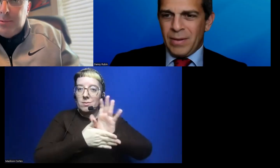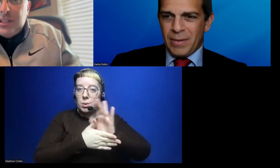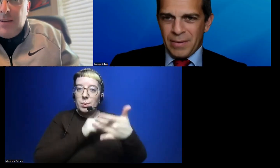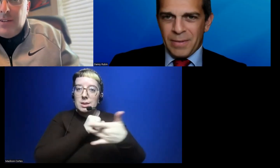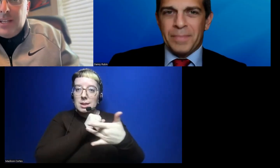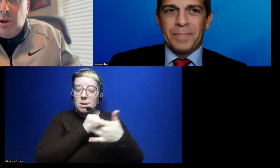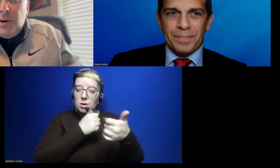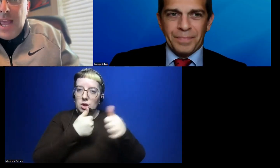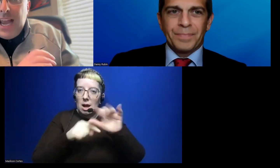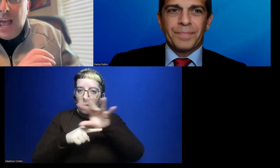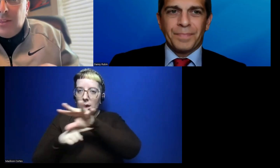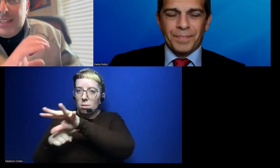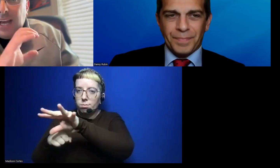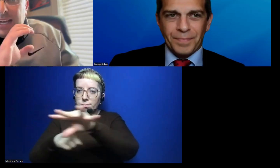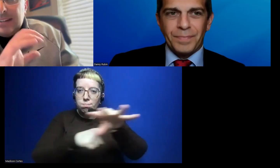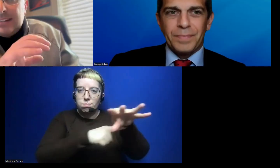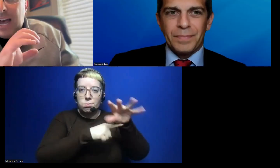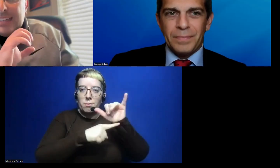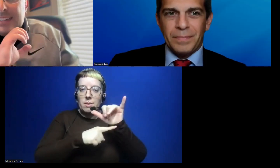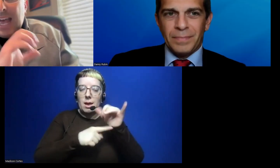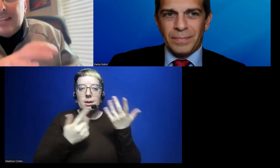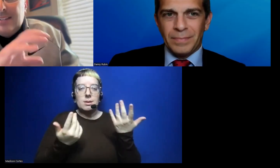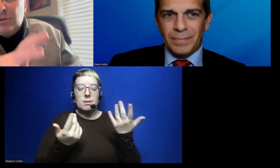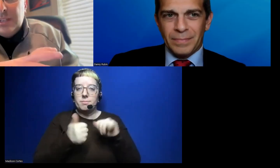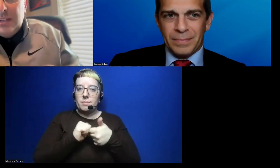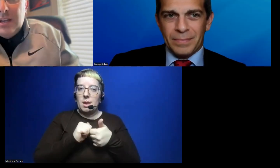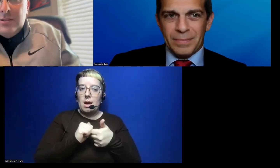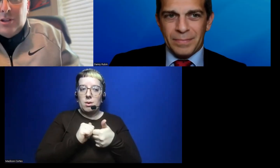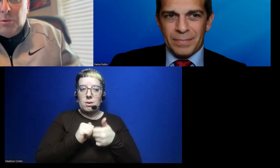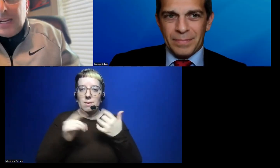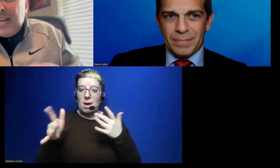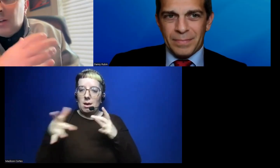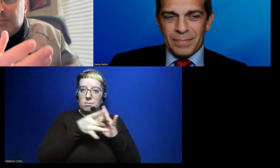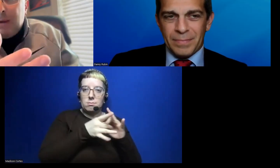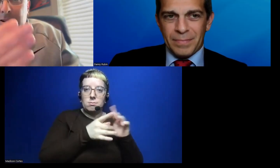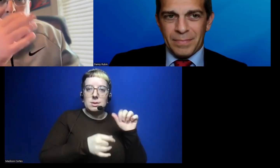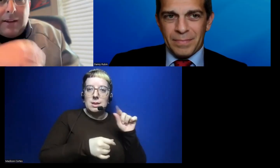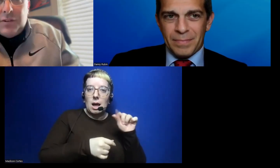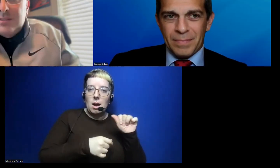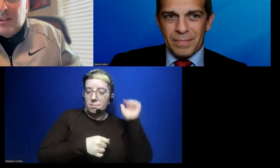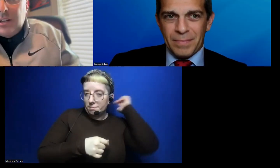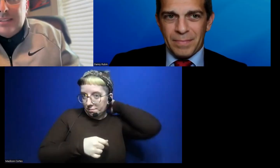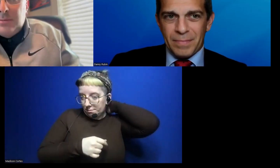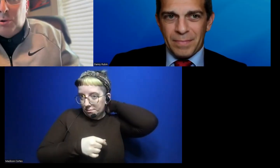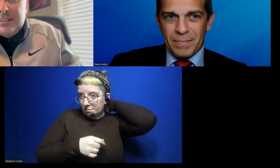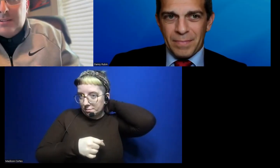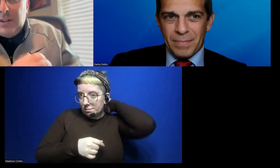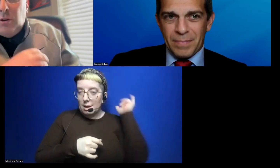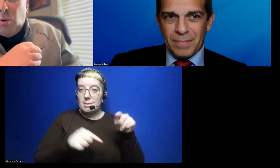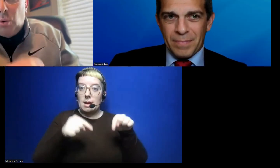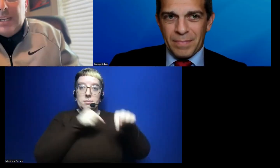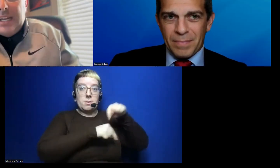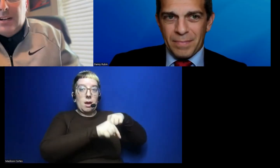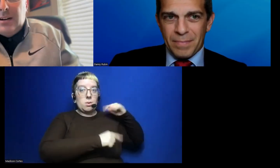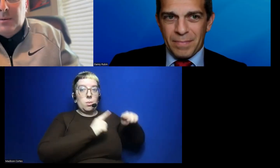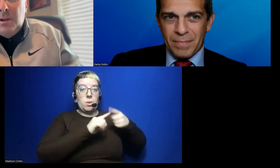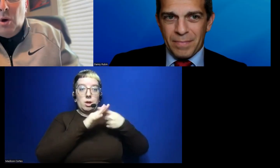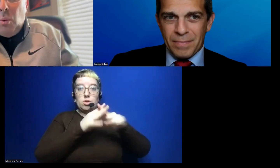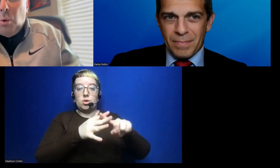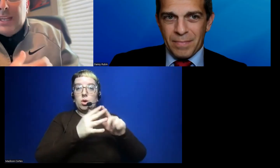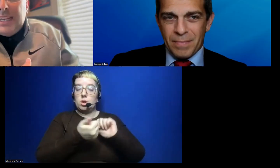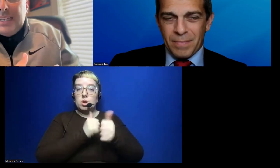they capture that video, and how they tie data to it. So that kind of goes back to when I first started in sports as a video